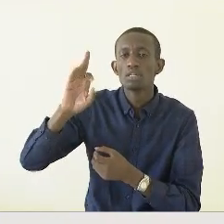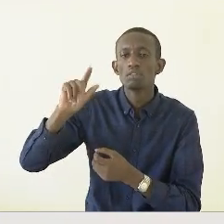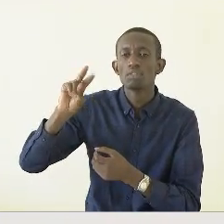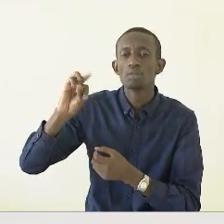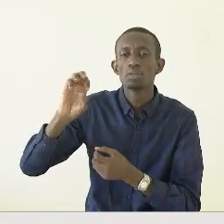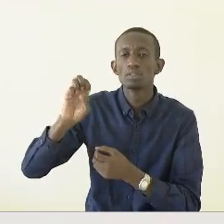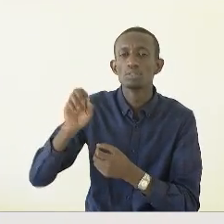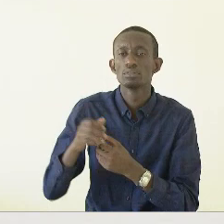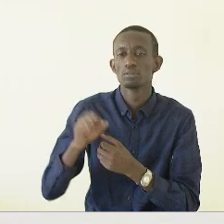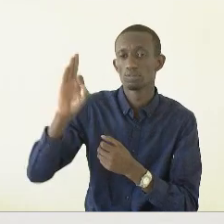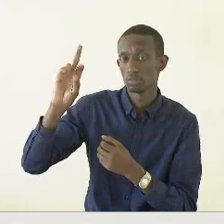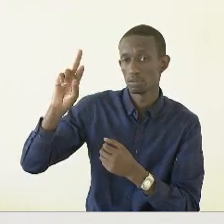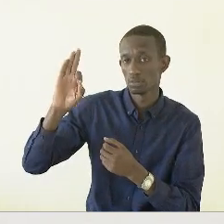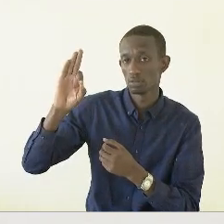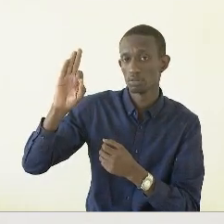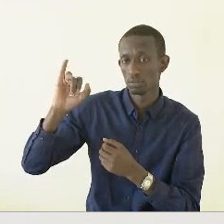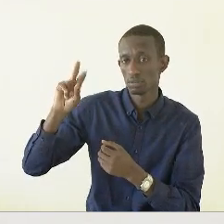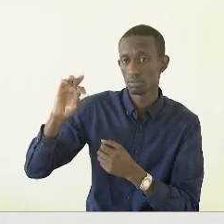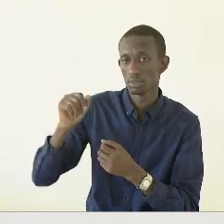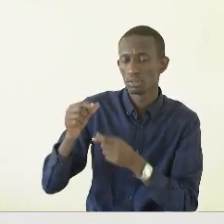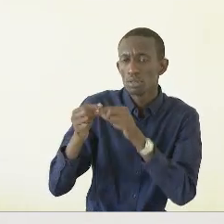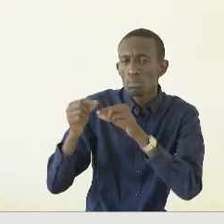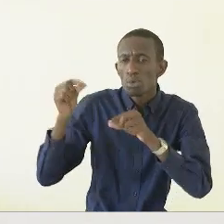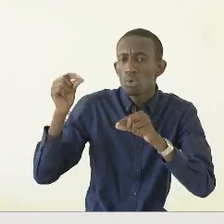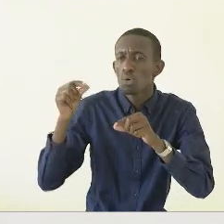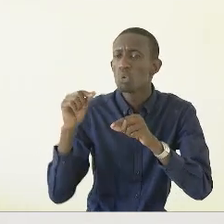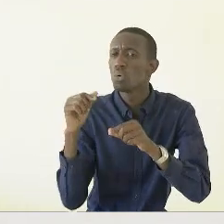the filament. The filament is